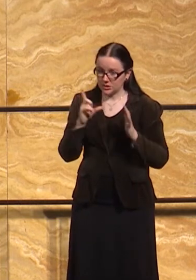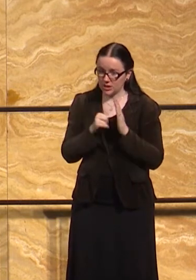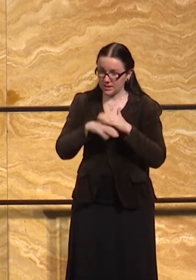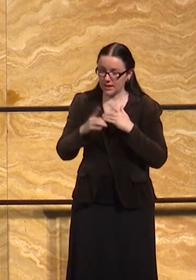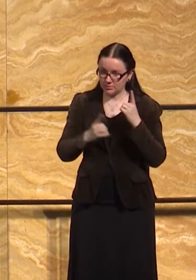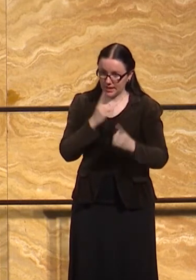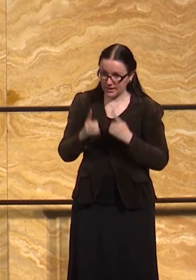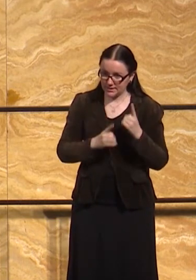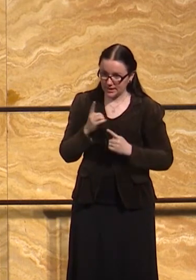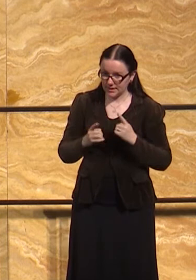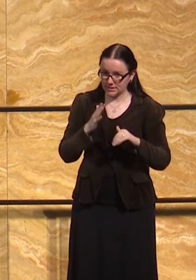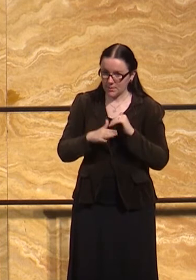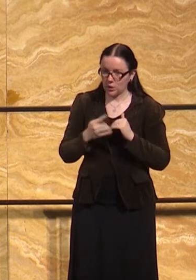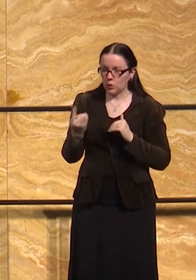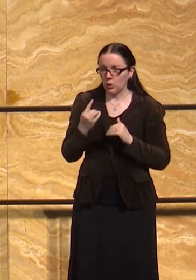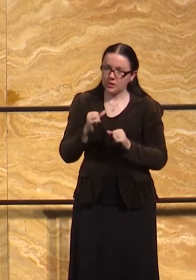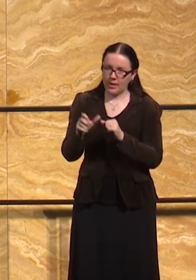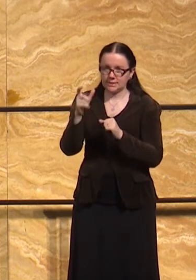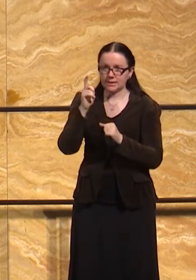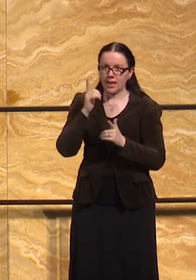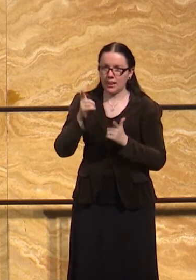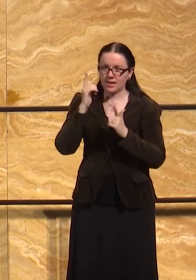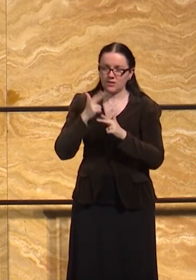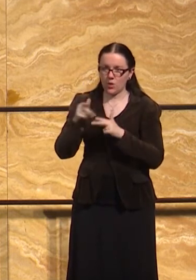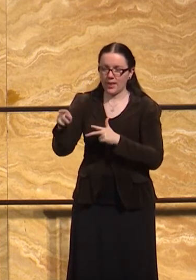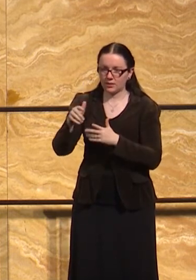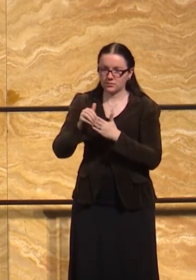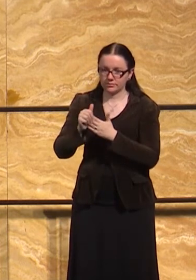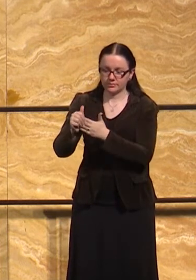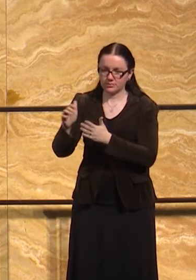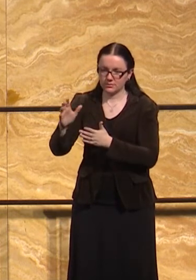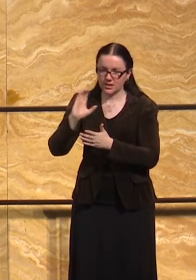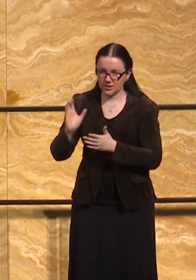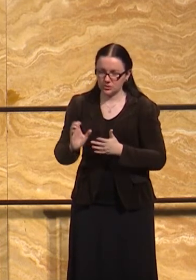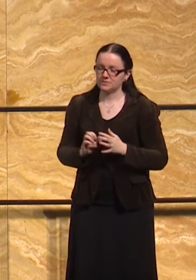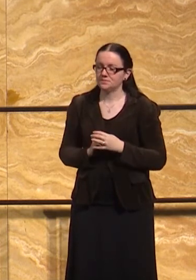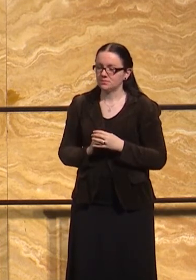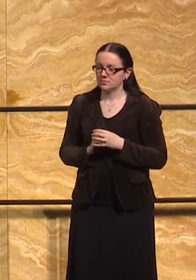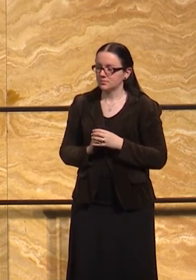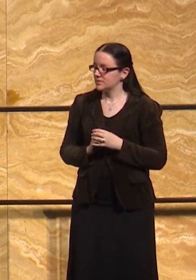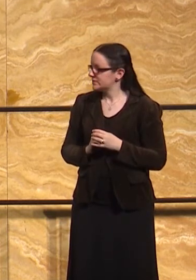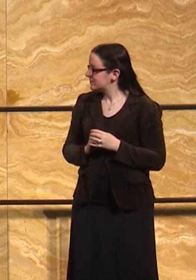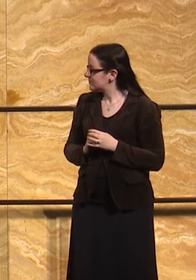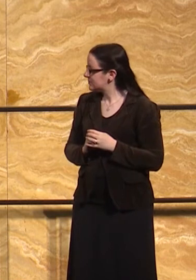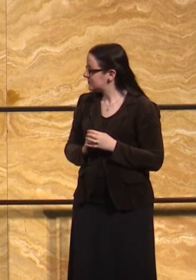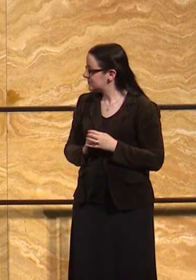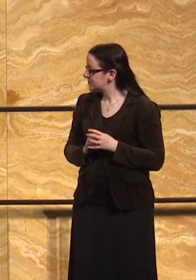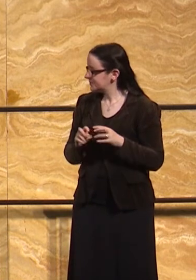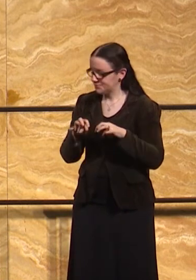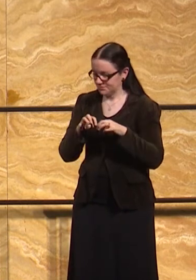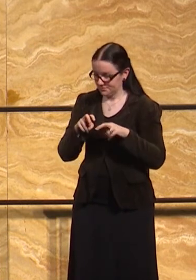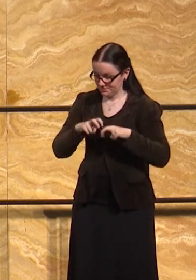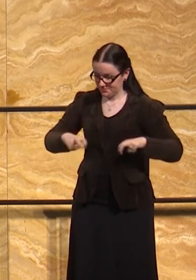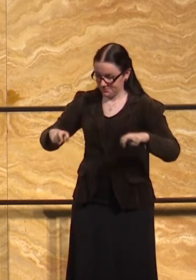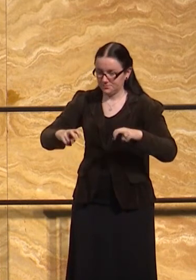sometimes at the UN at the time when I worked there, albeit in a junior to middle position. So you're sitting in a task force meeting